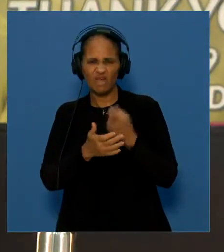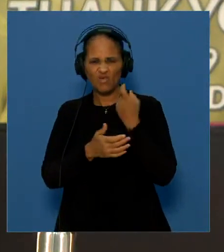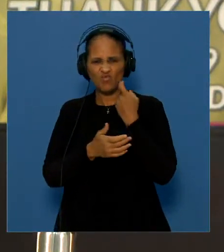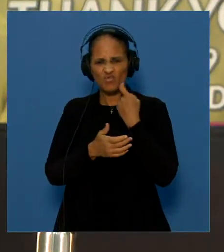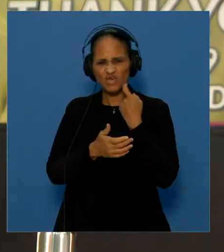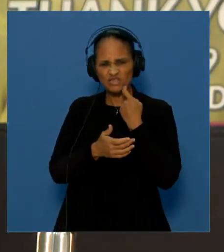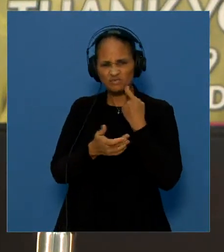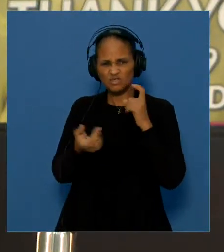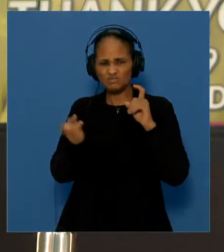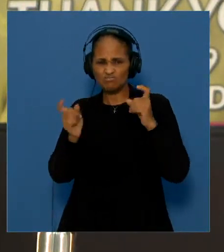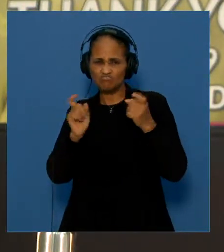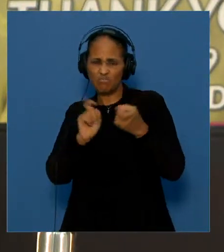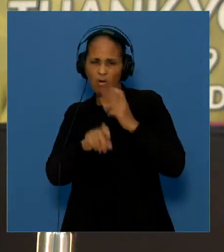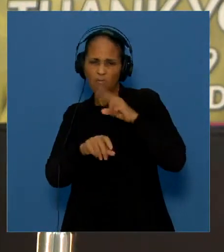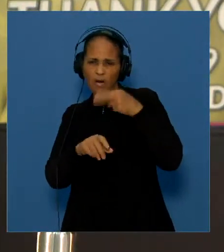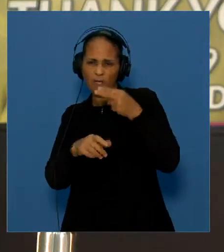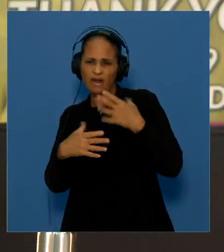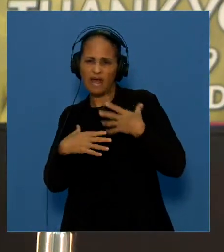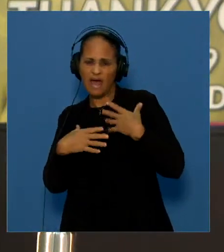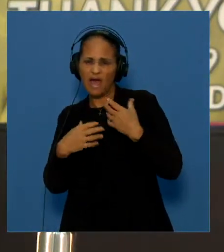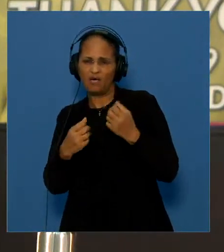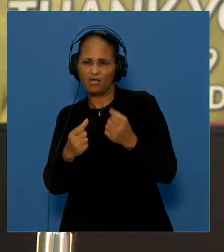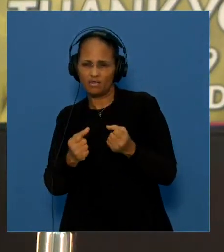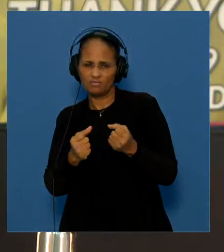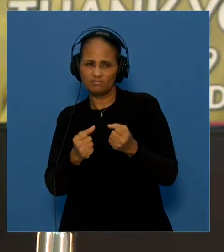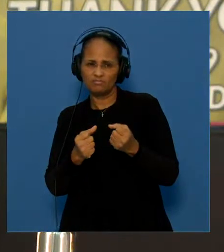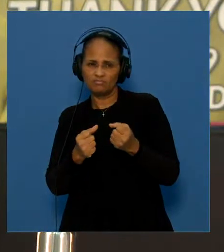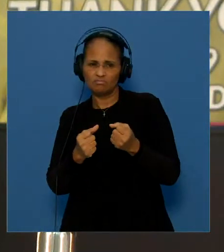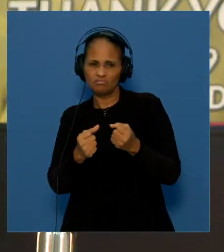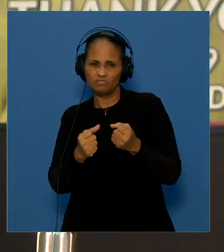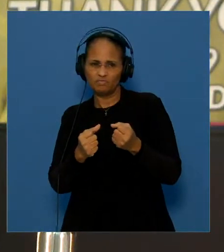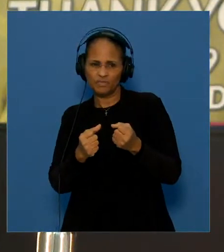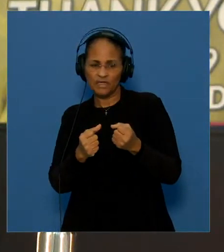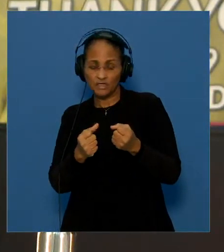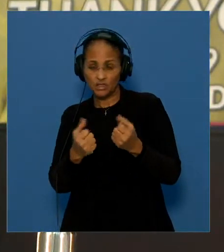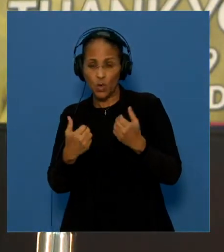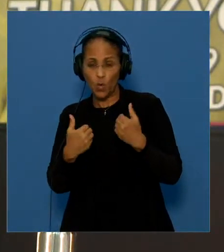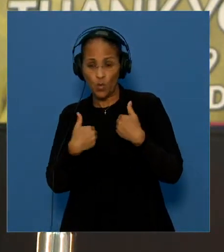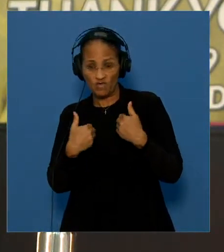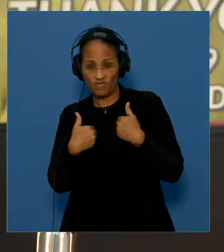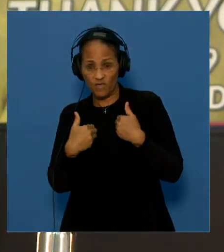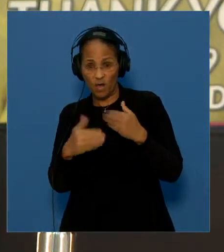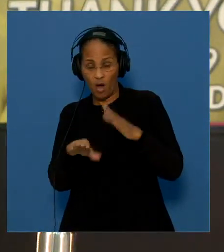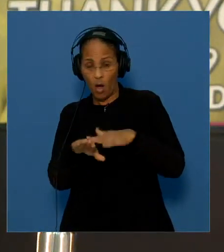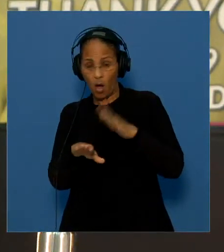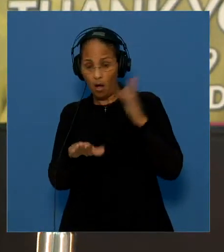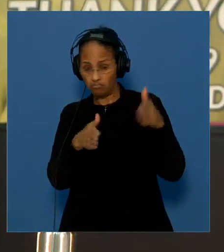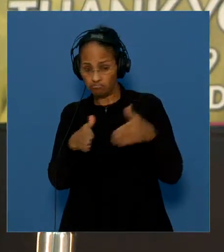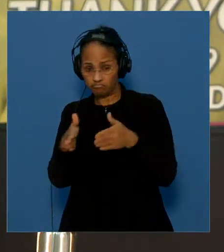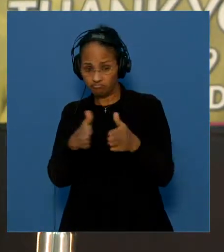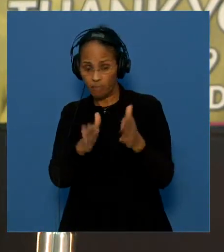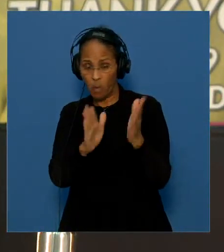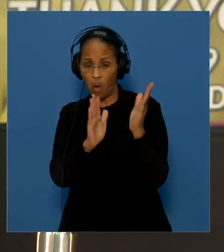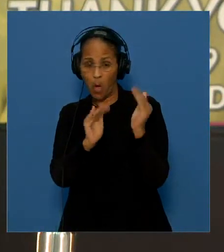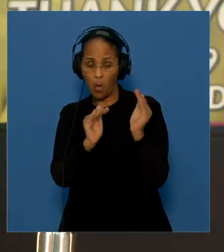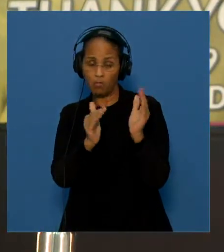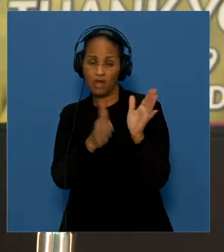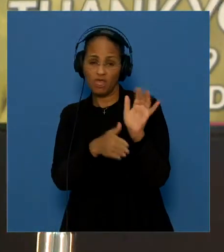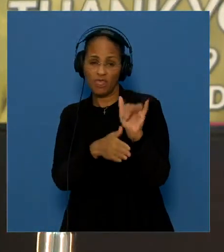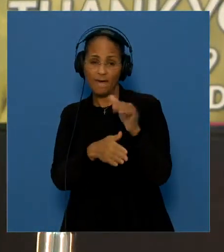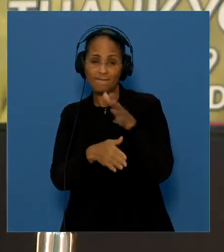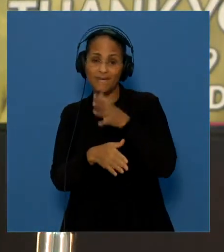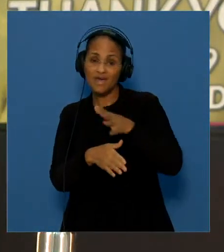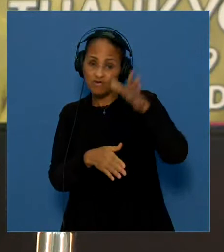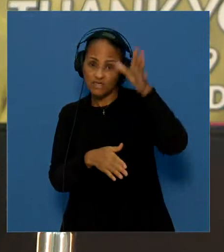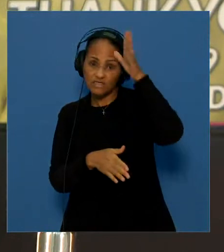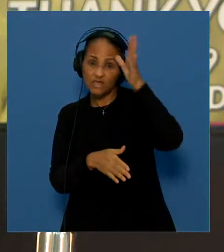amendments to the public health regs with respect to the implementation of a curfew and the like will help to address that. We're also hopeful that parents